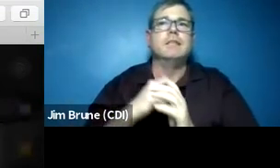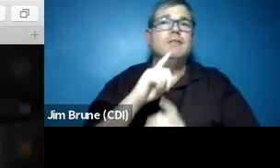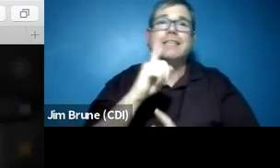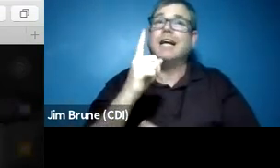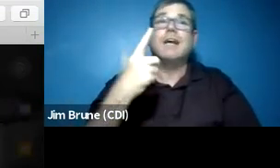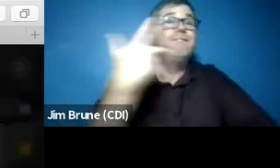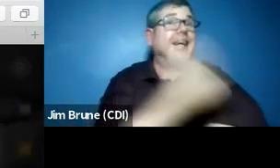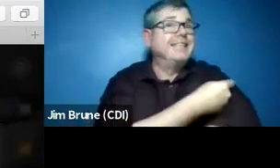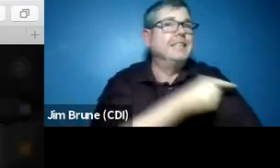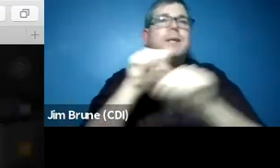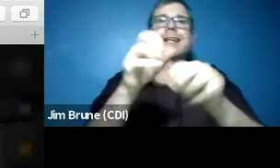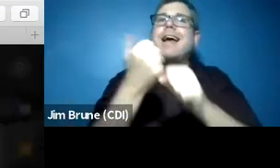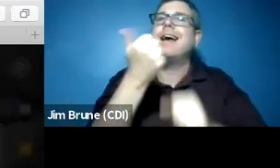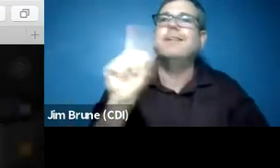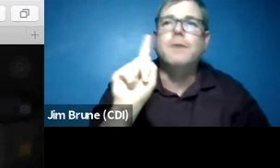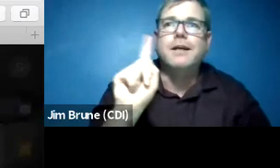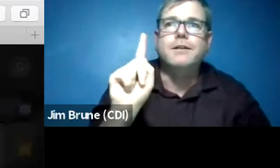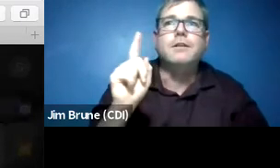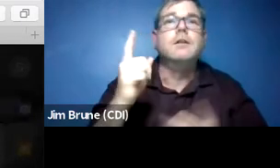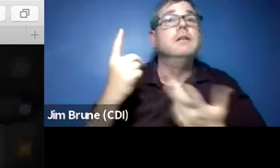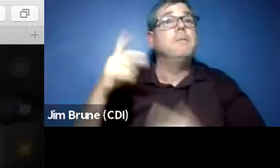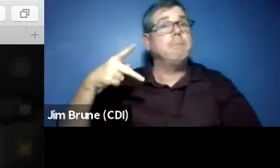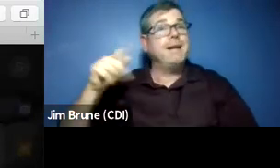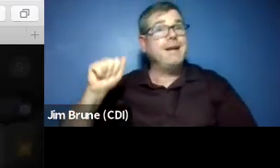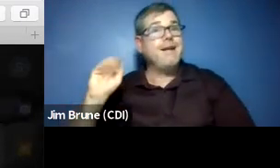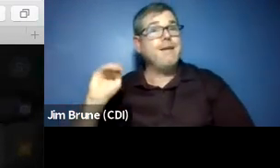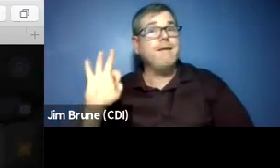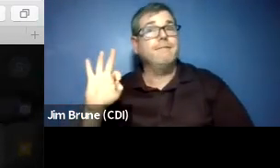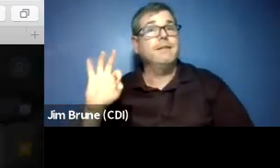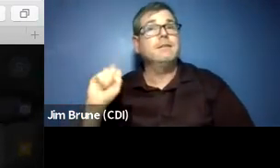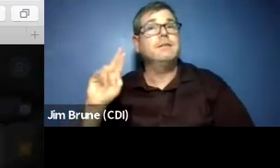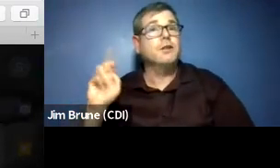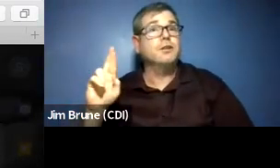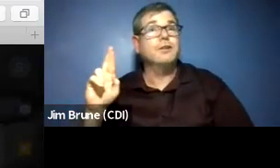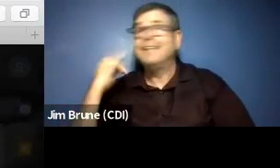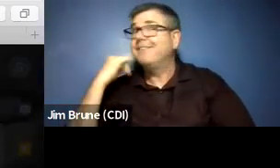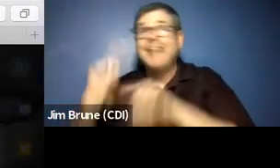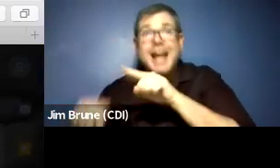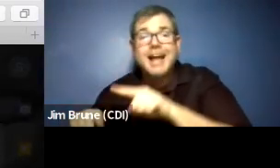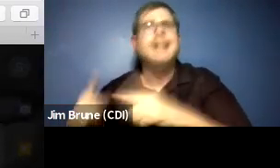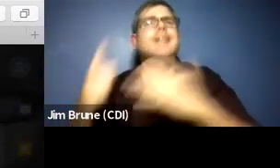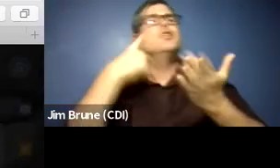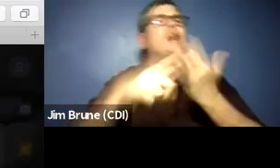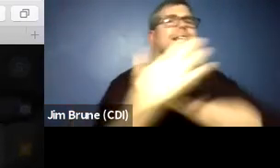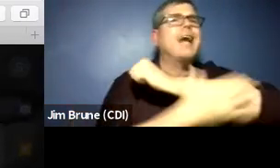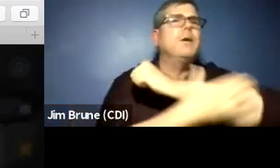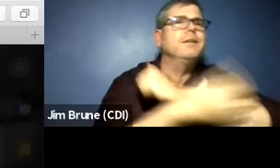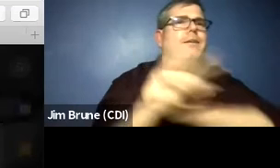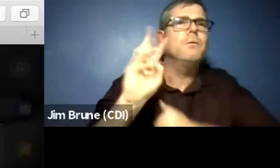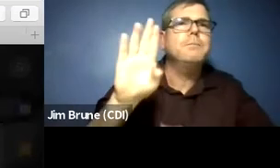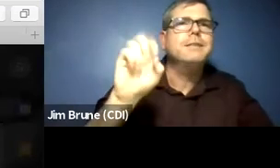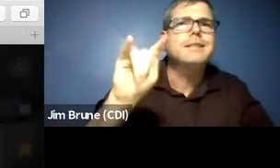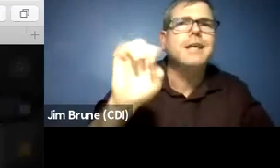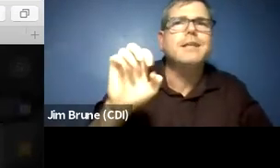or Center, feel free to check it at the county site or a different health